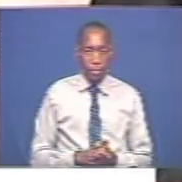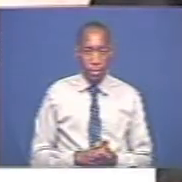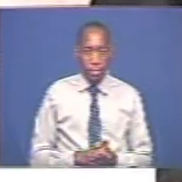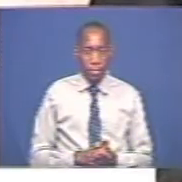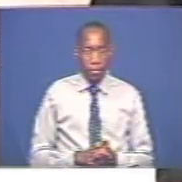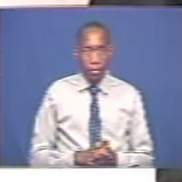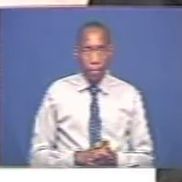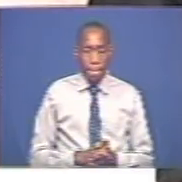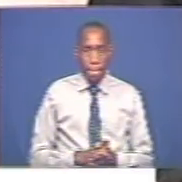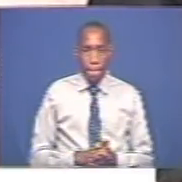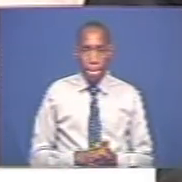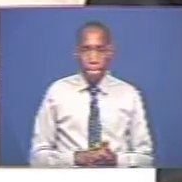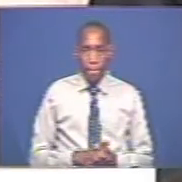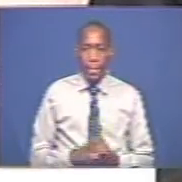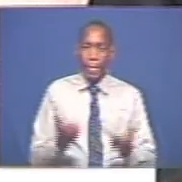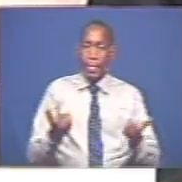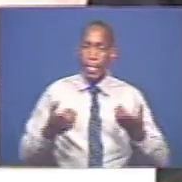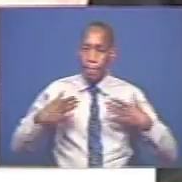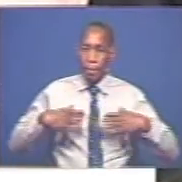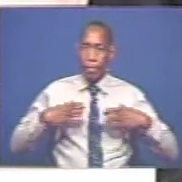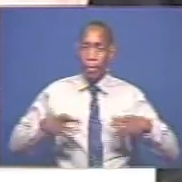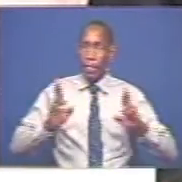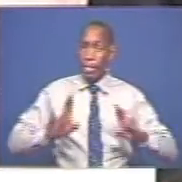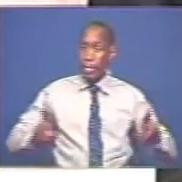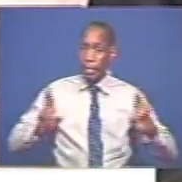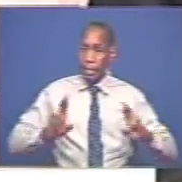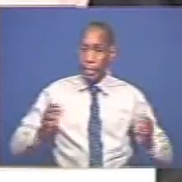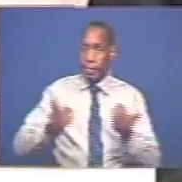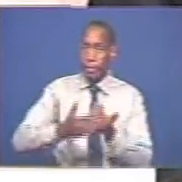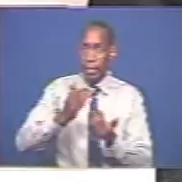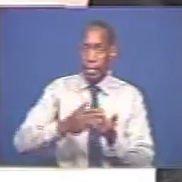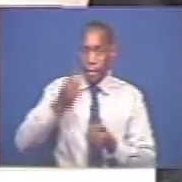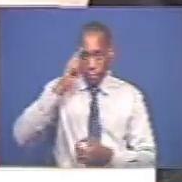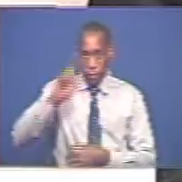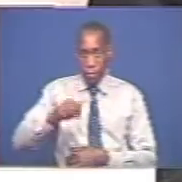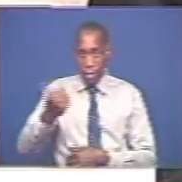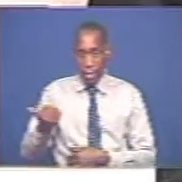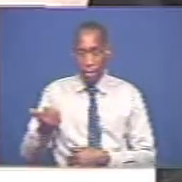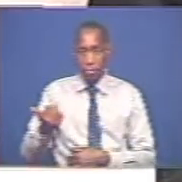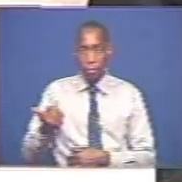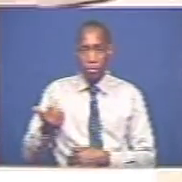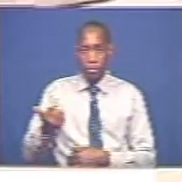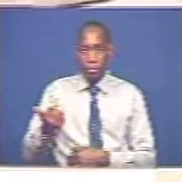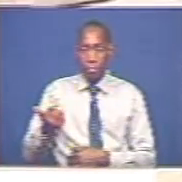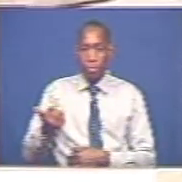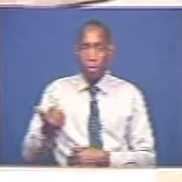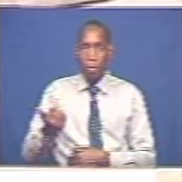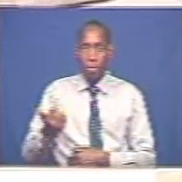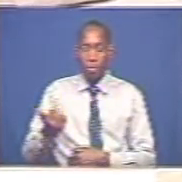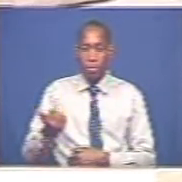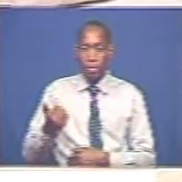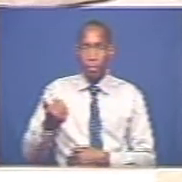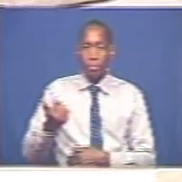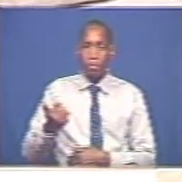that. So we need people who can be able to care for others, regardless of whether they understand the